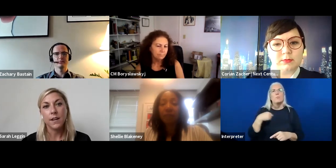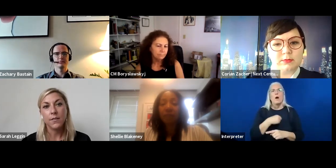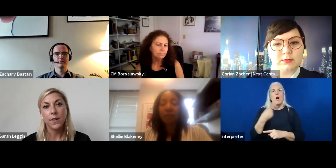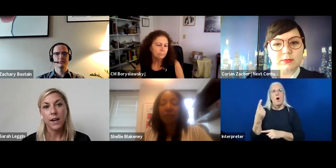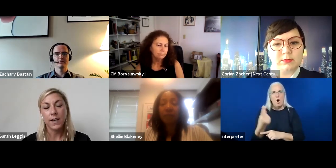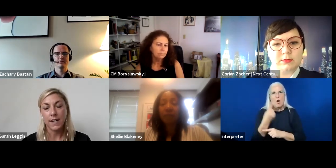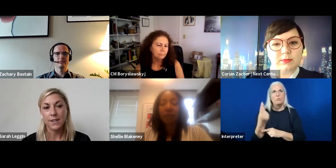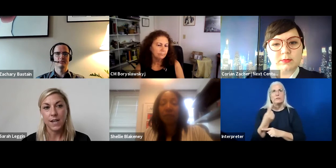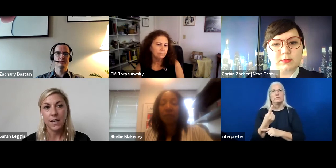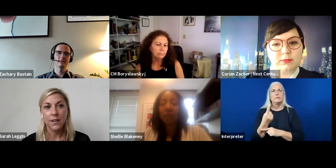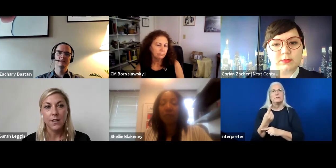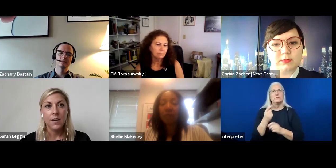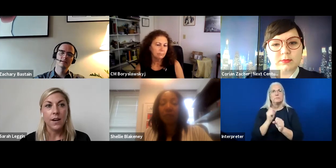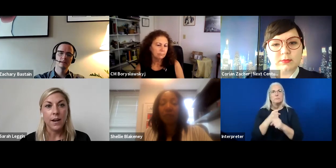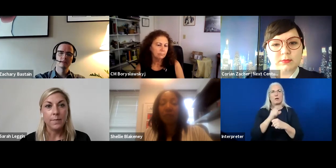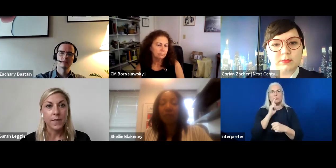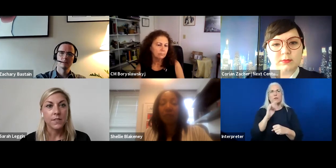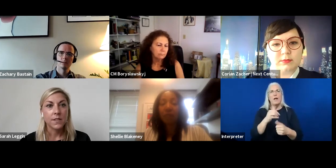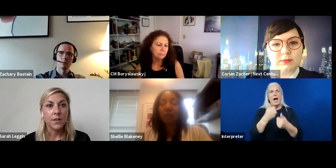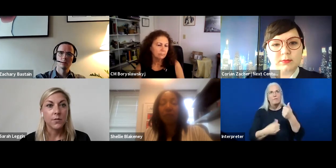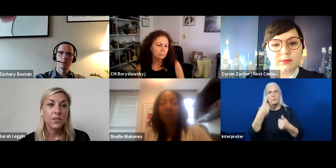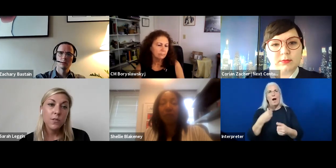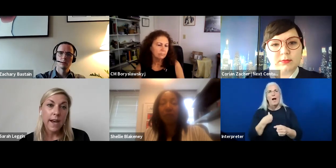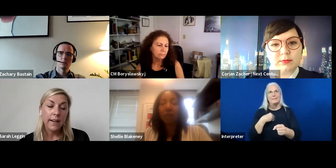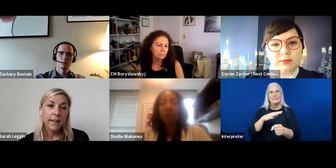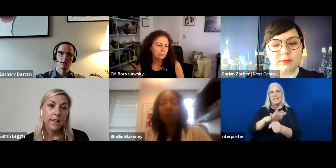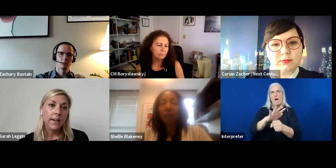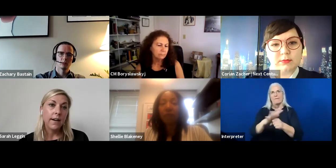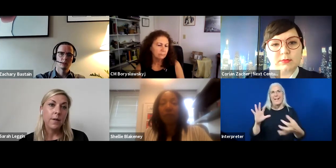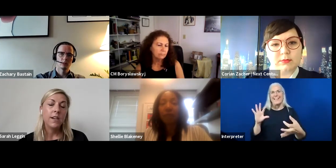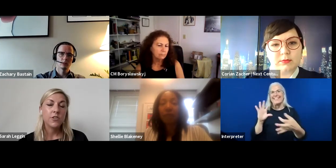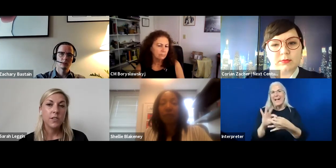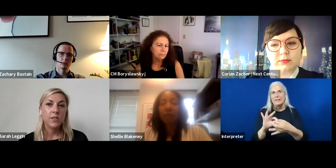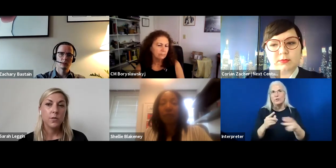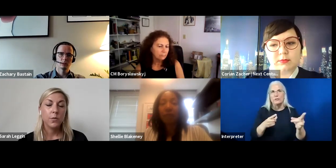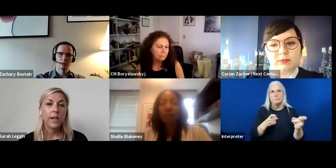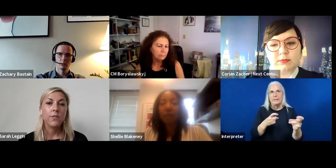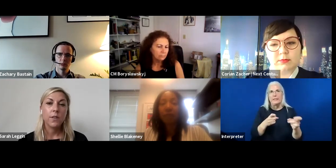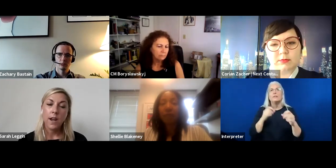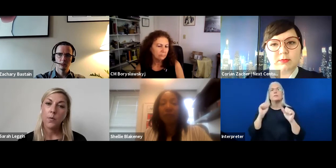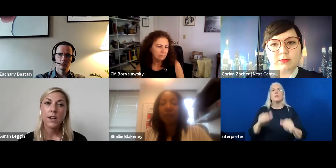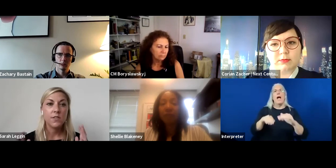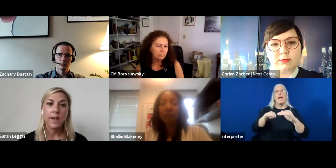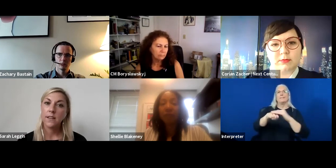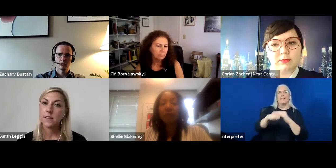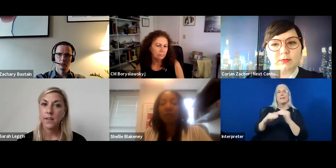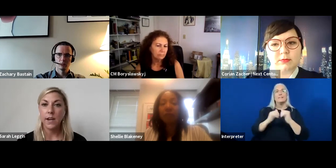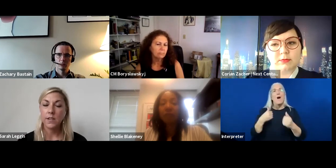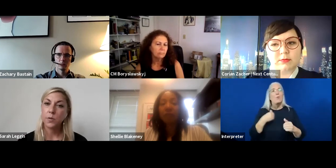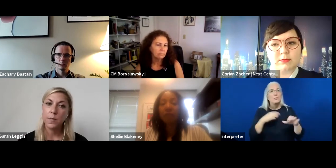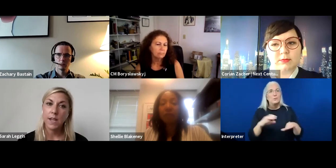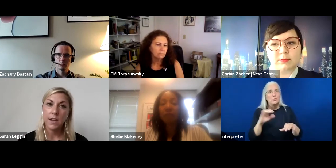has enough connectivity. So to do that, in addition to kind of network and